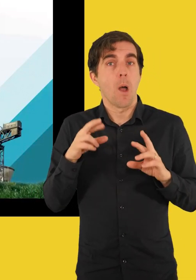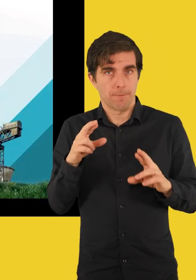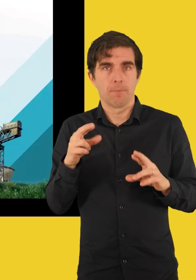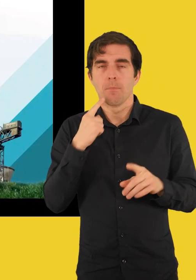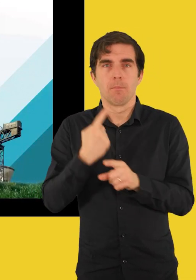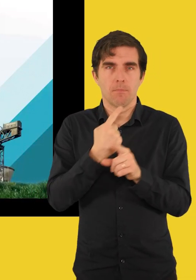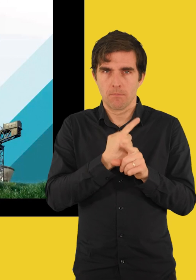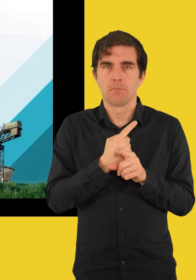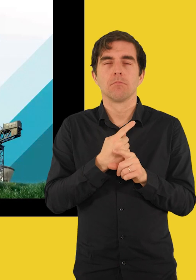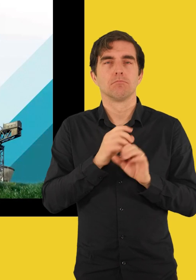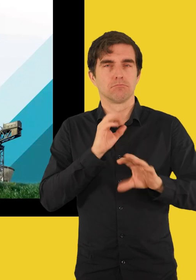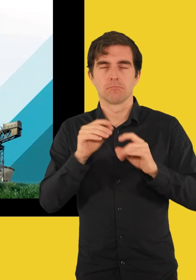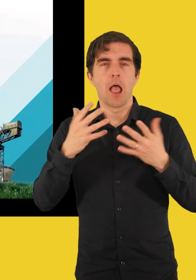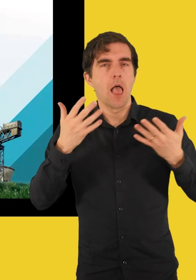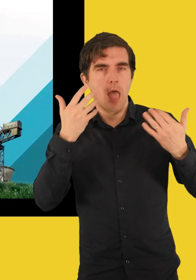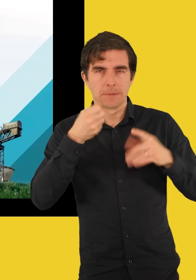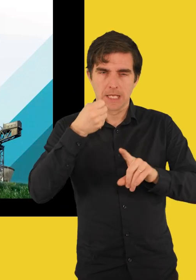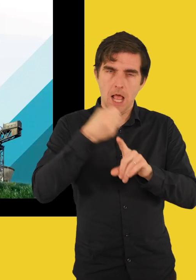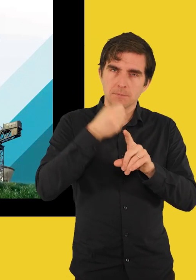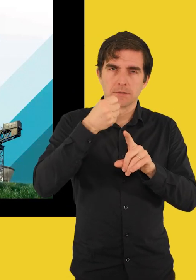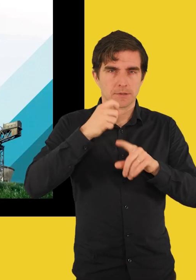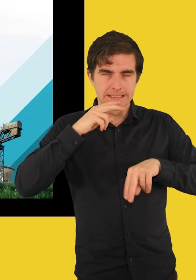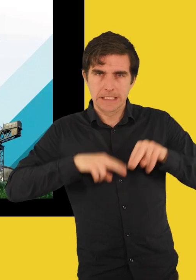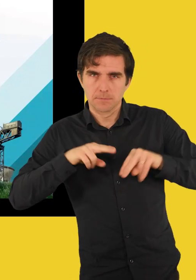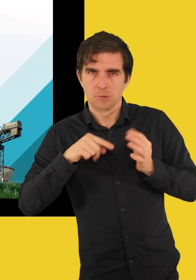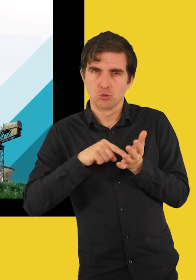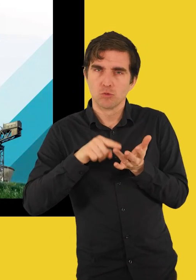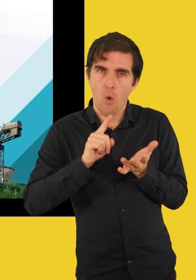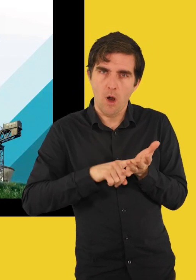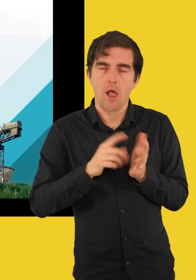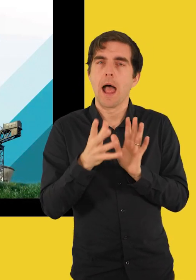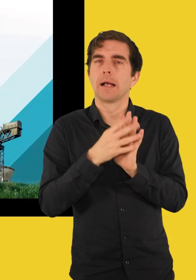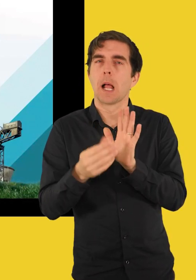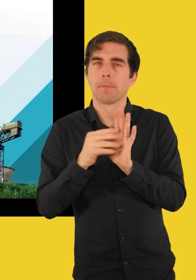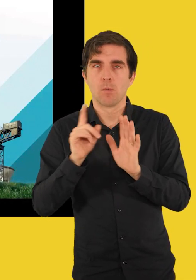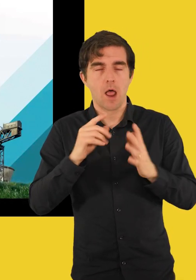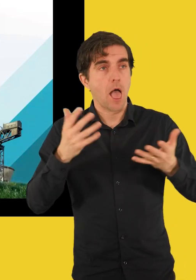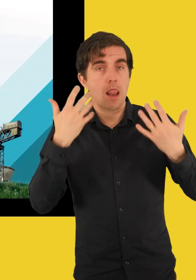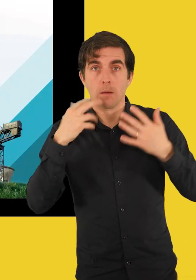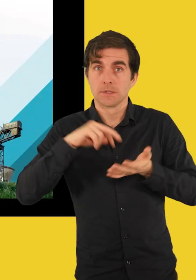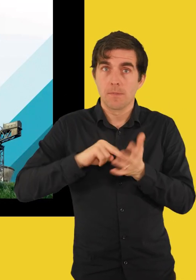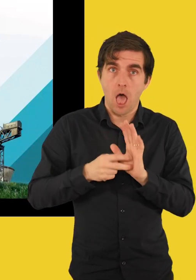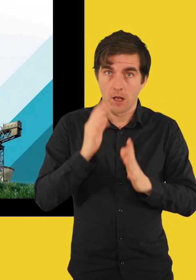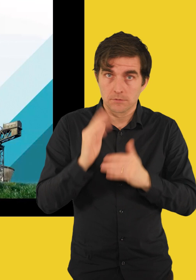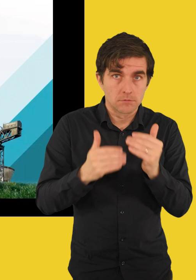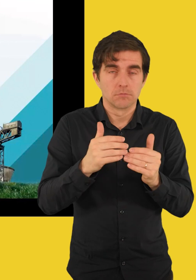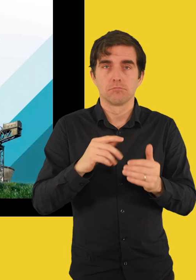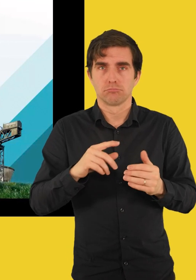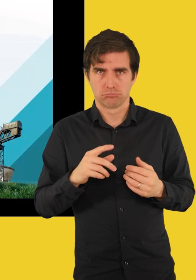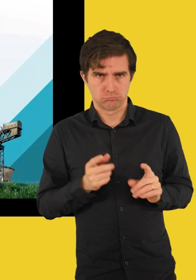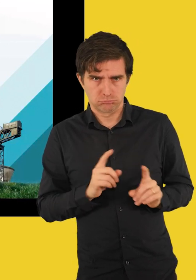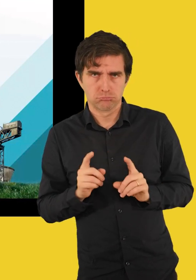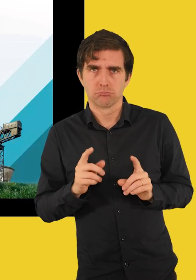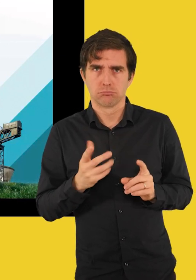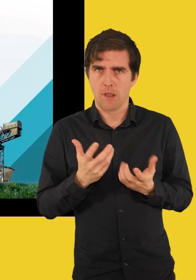going to talk about is something called our Climate Impact Assessment Tool. So this is an example of where our climate plan and the